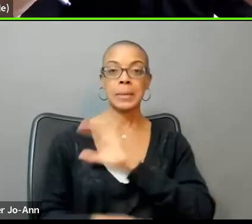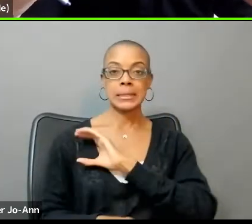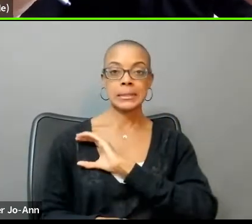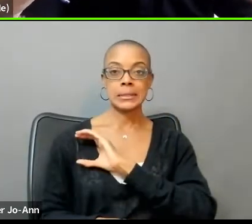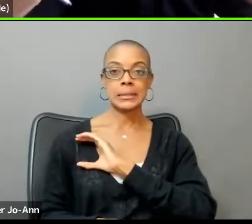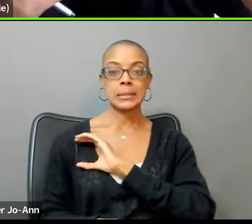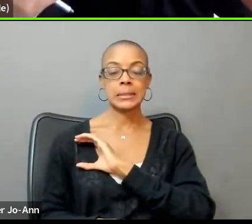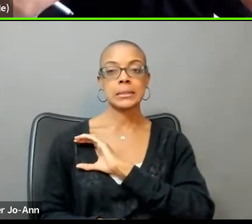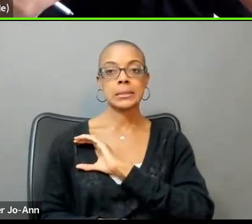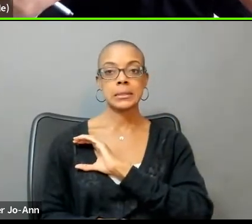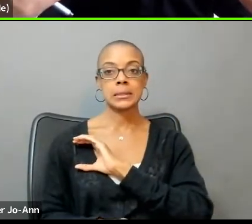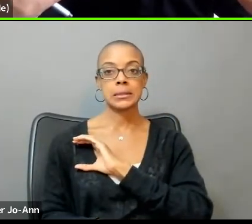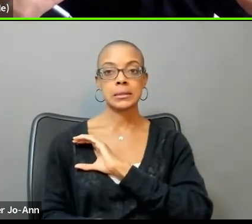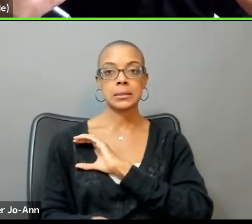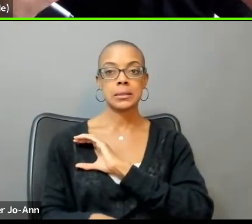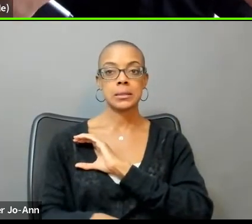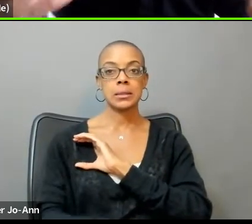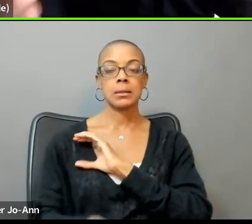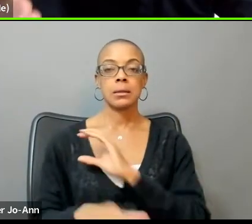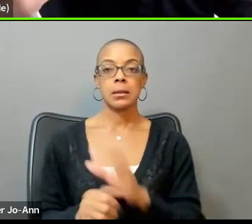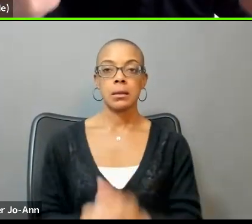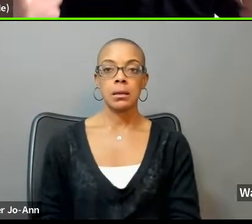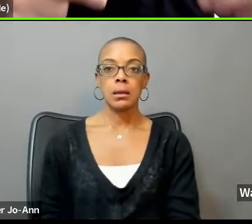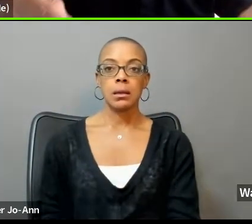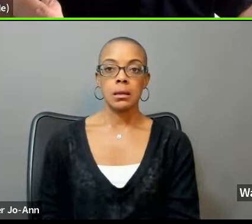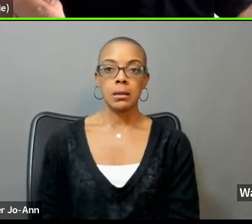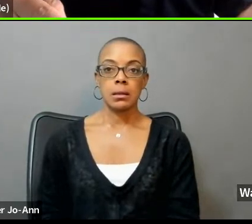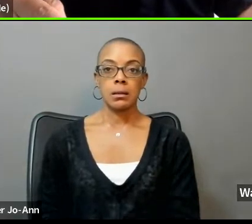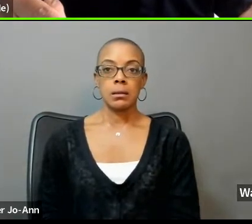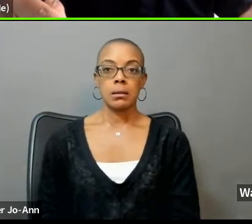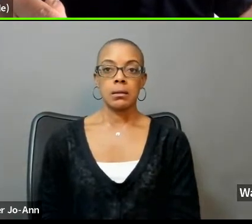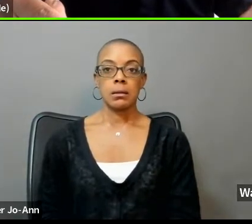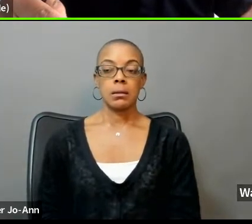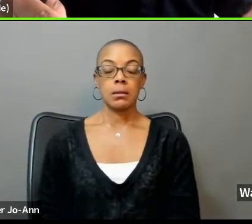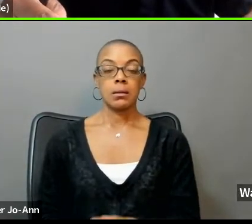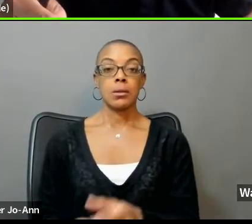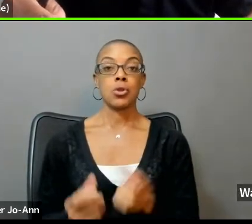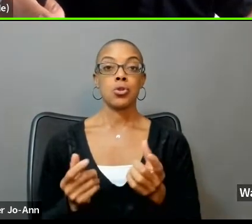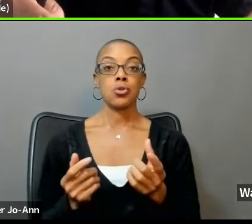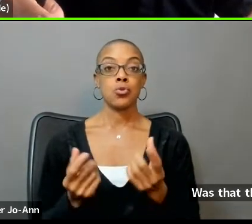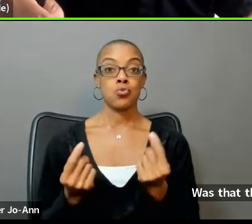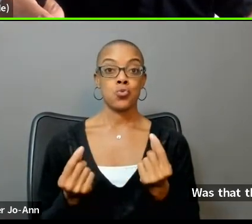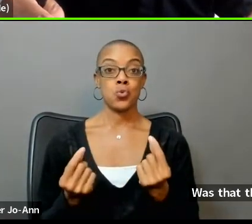that they're actually using the excuse of,